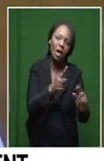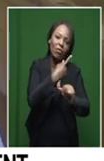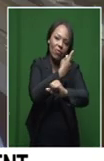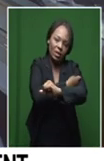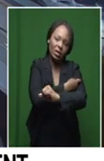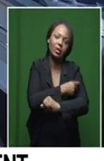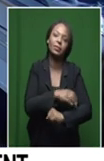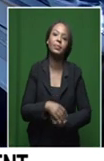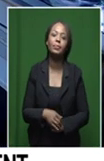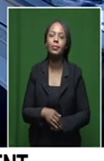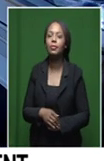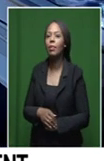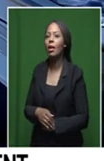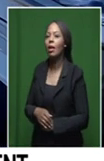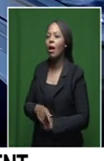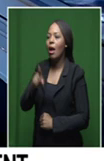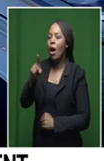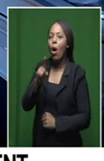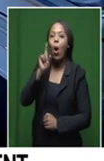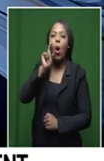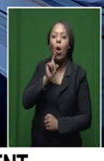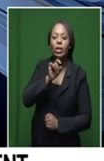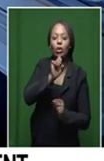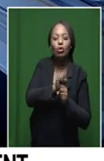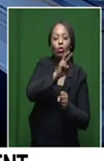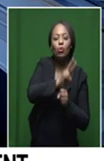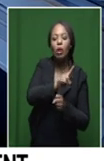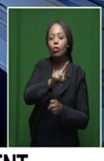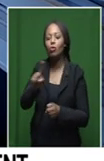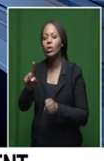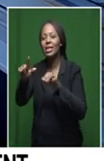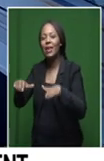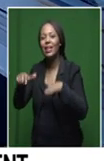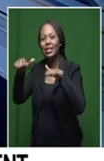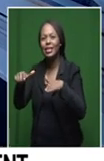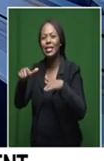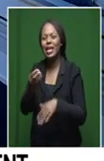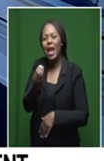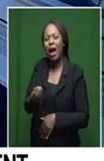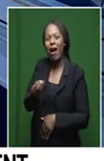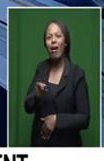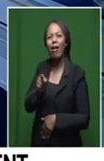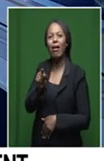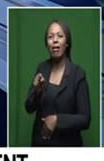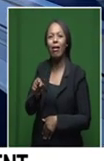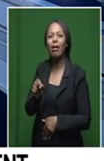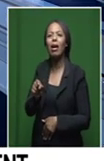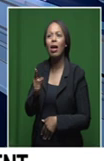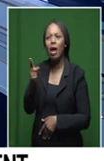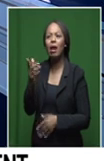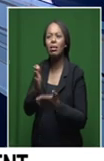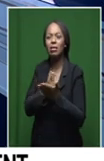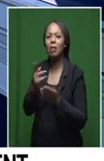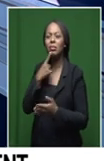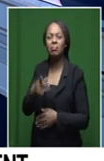with respect to this age group, 12 to 17, quite young, and the issue has come about where a discussion of consent has to be